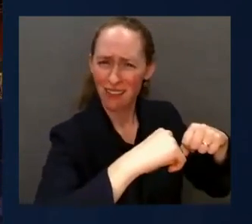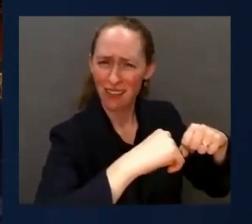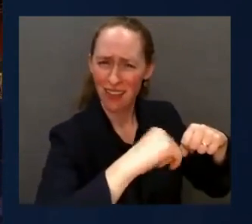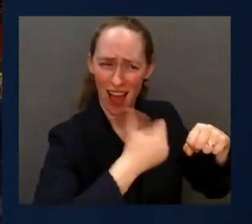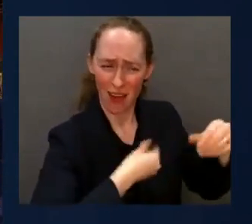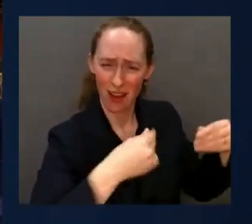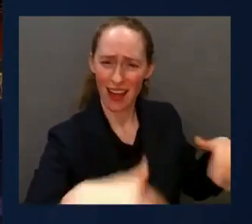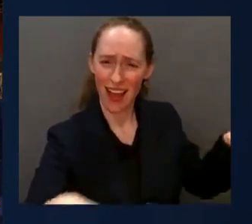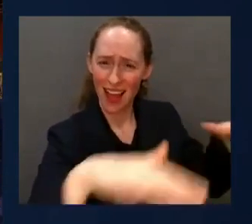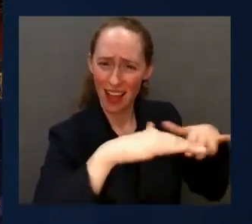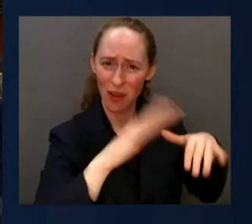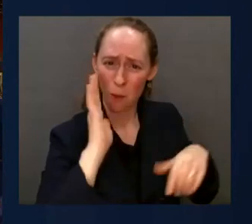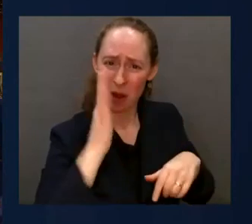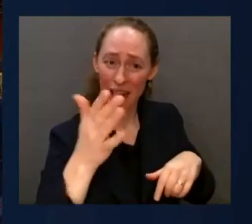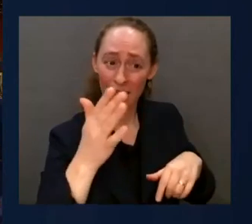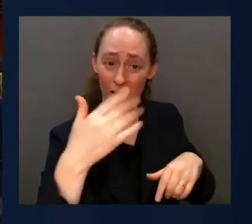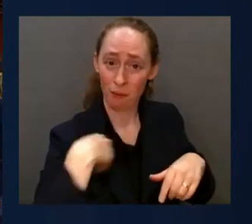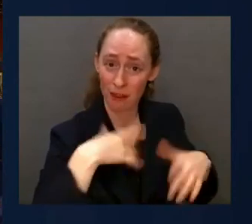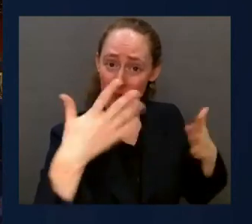Look,